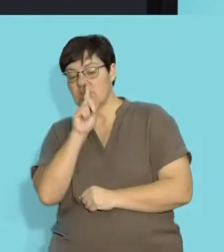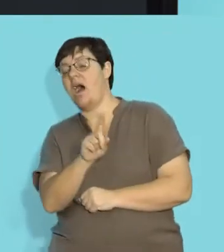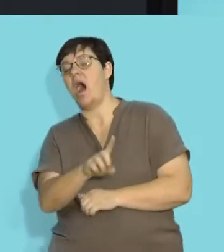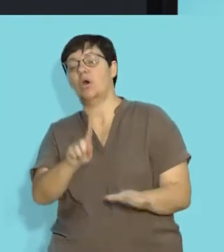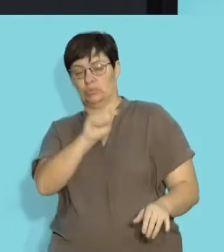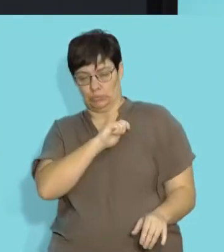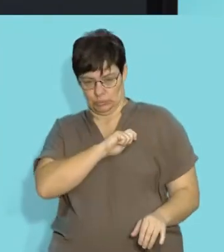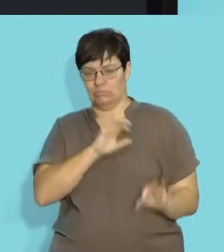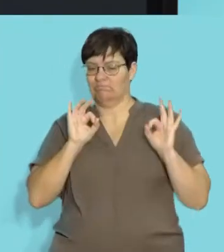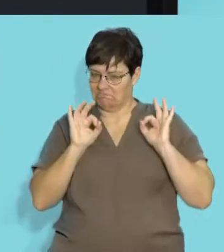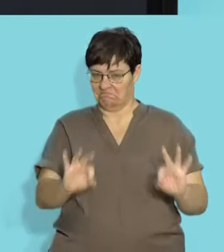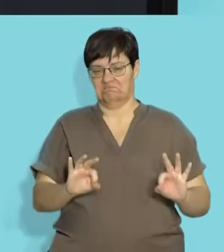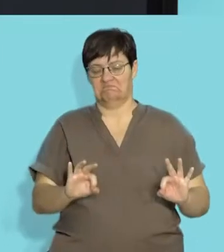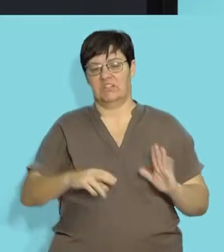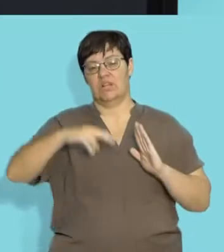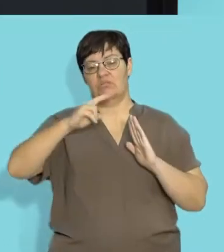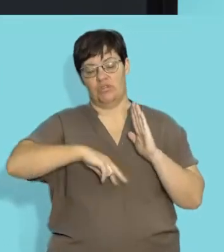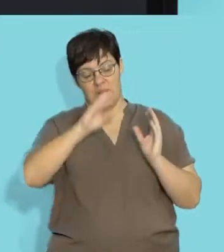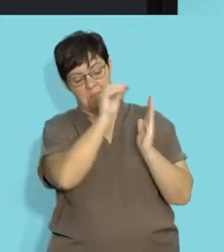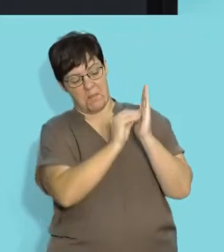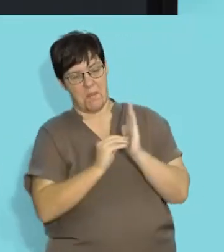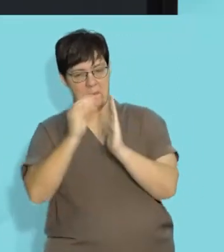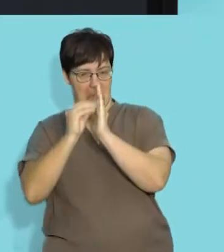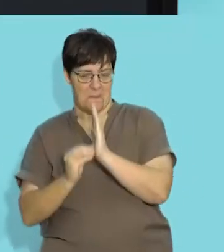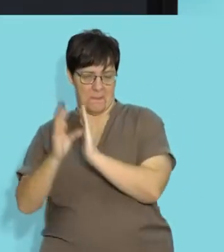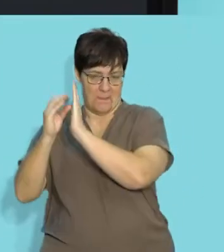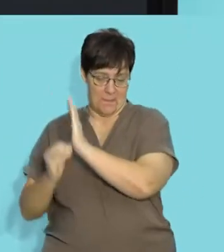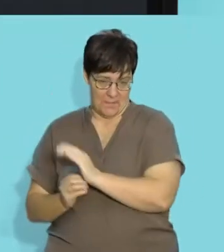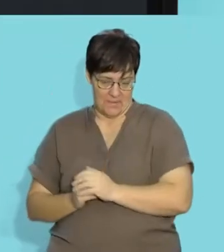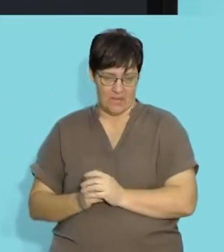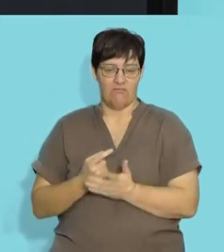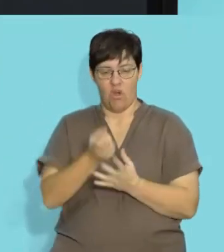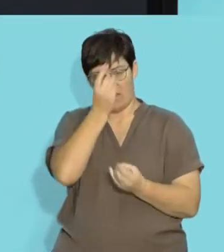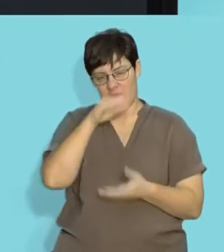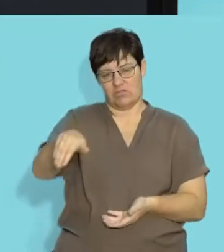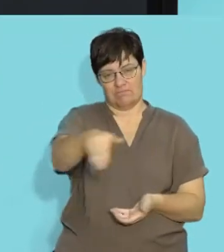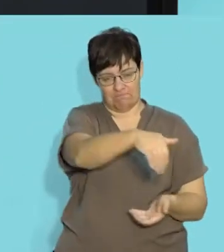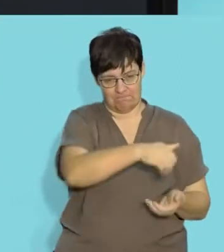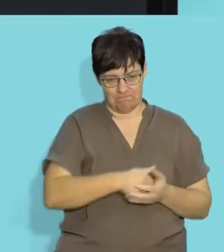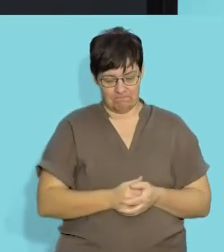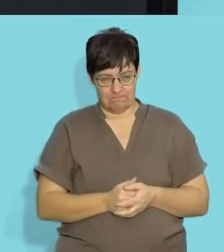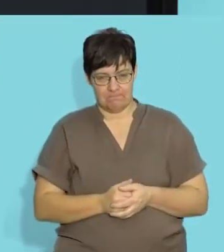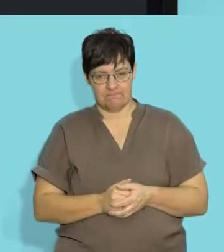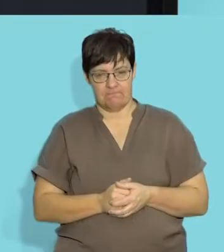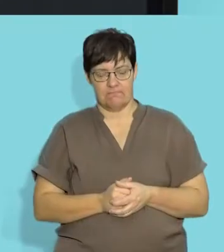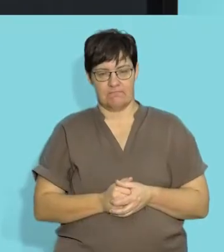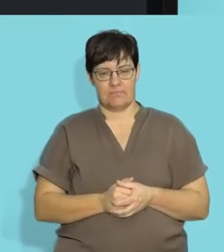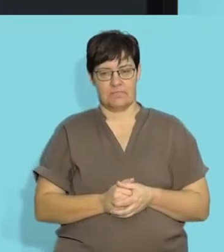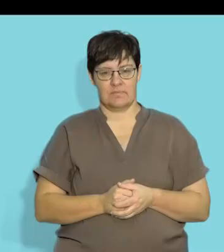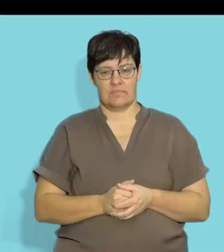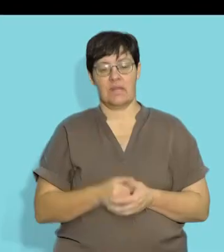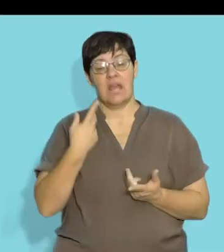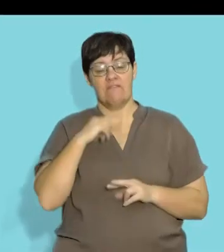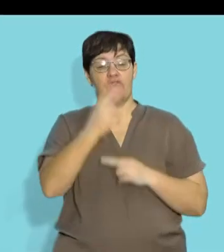terms of the actual or the most accurate readings in as far as, you know, the data that we collected, right?